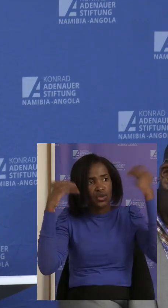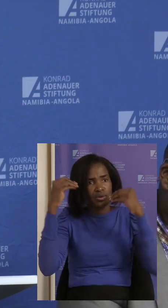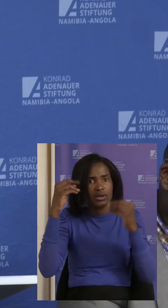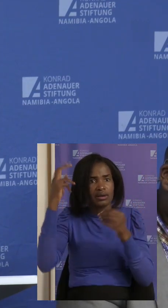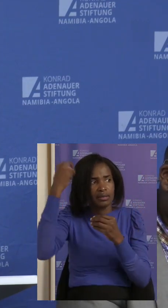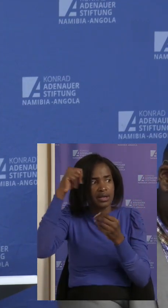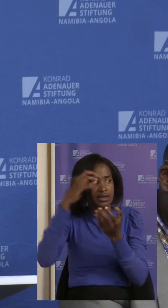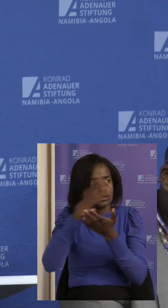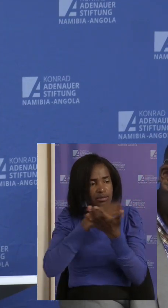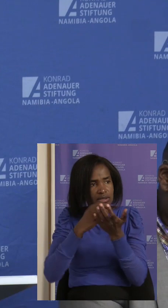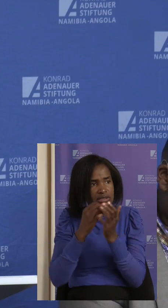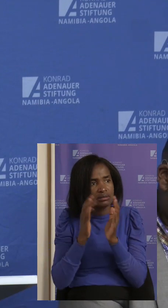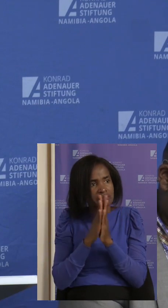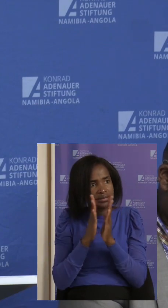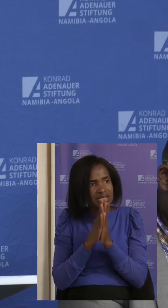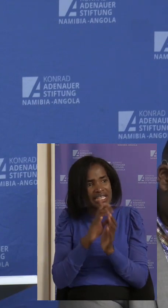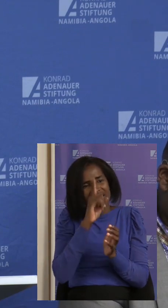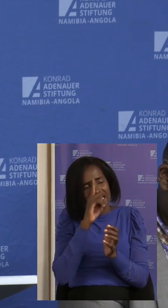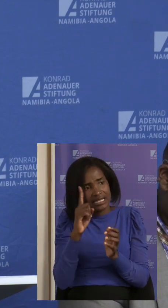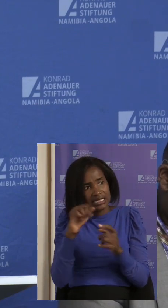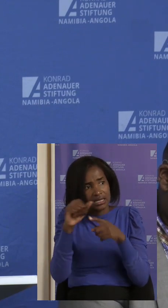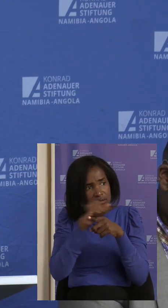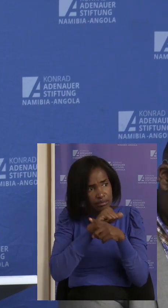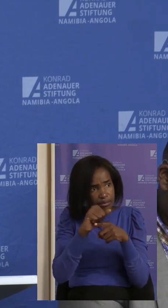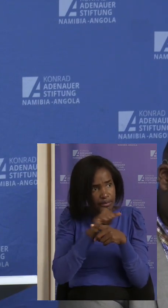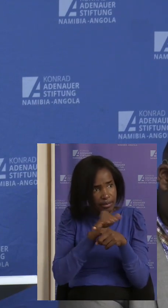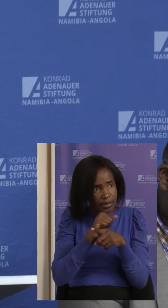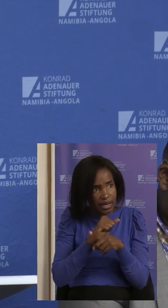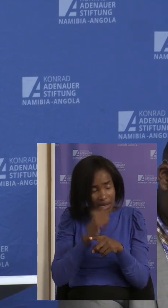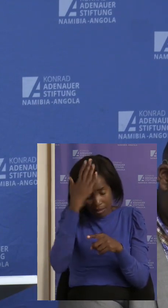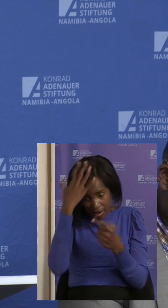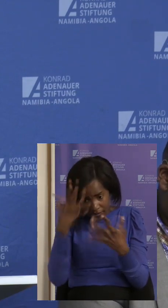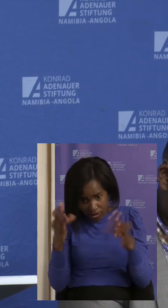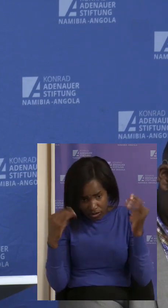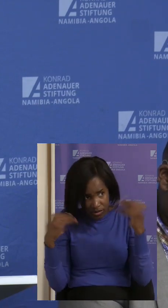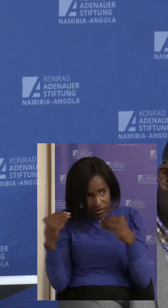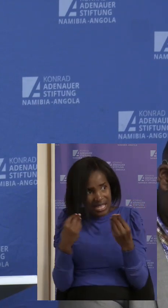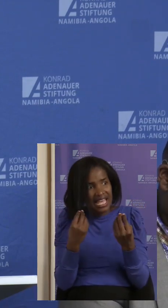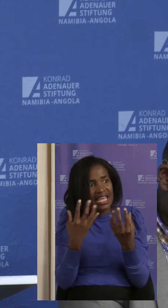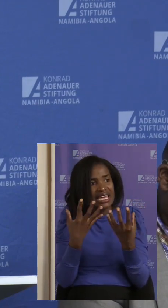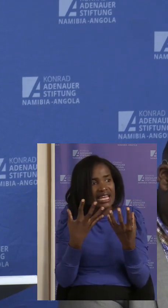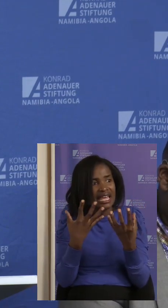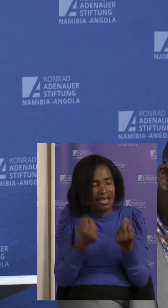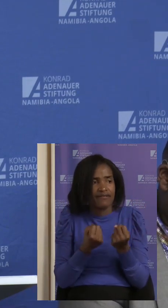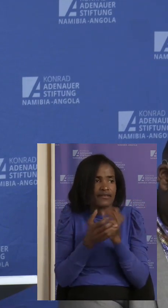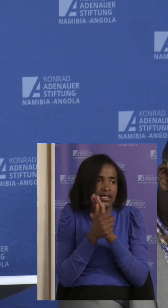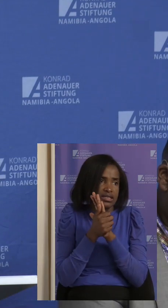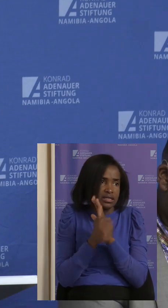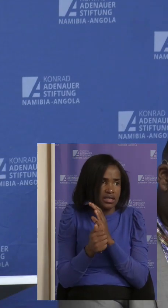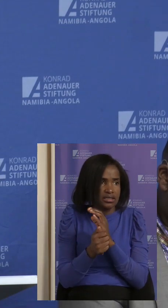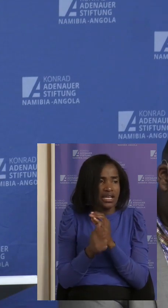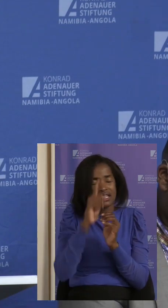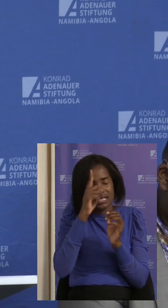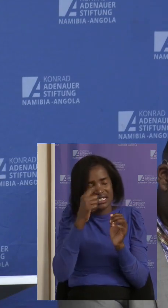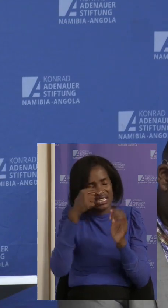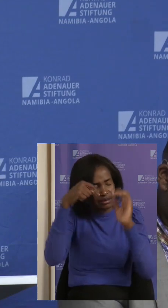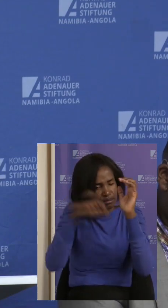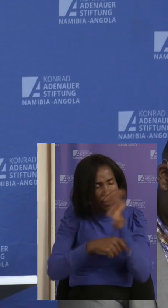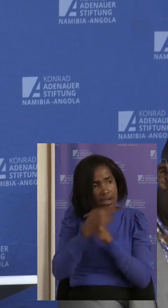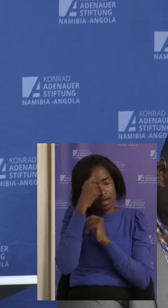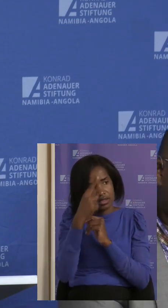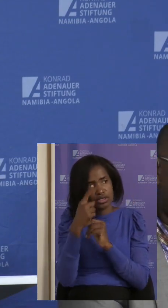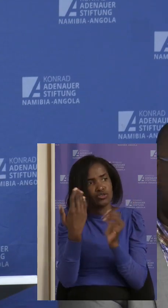also ensure that all the teachers in training that leave universities with the required skills have the full understanding and